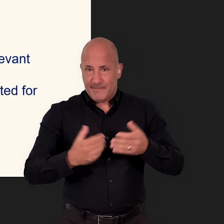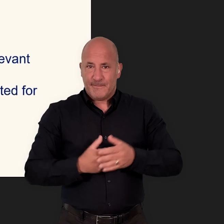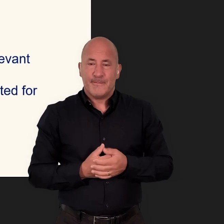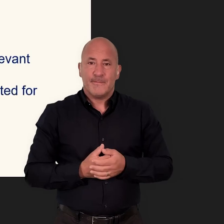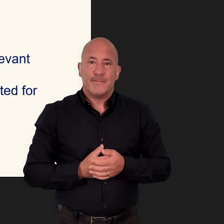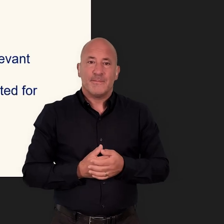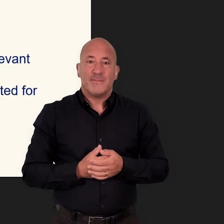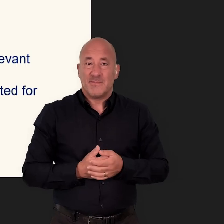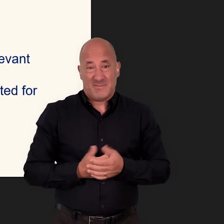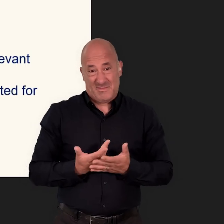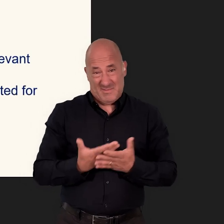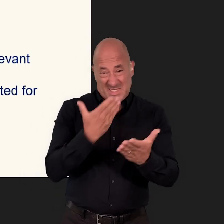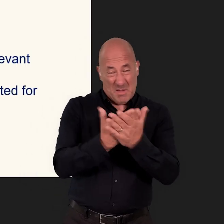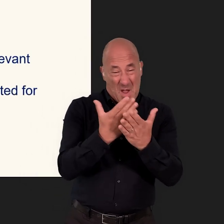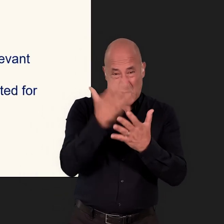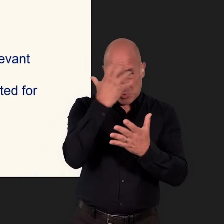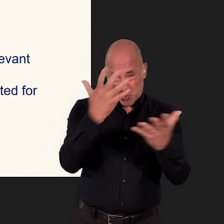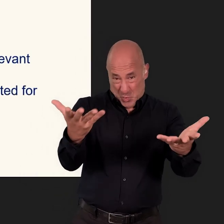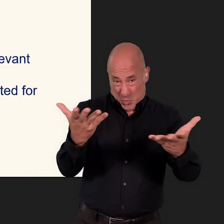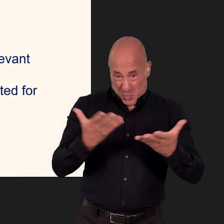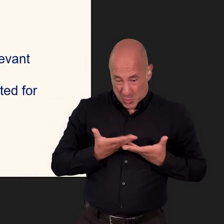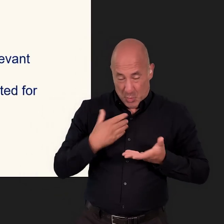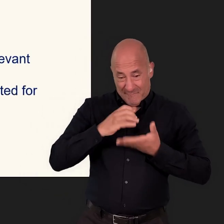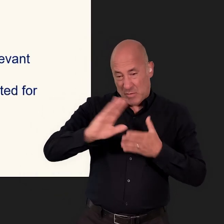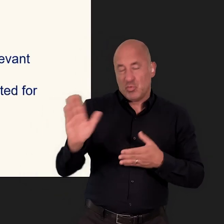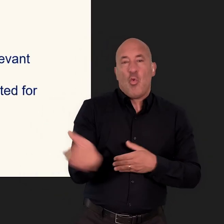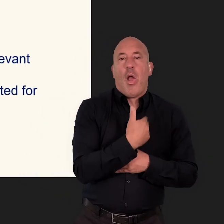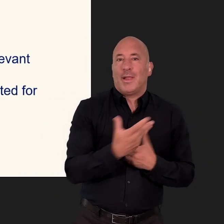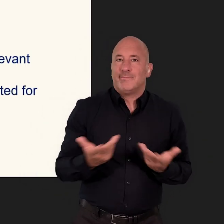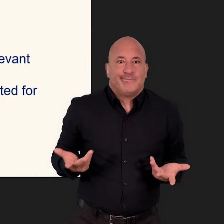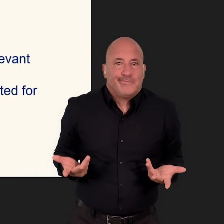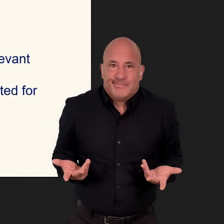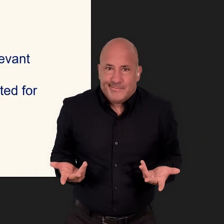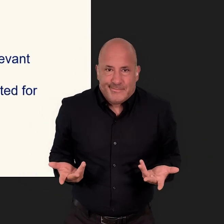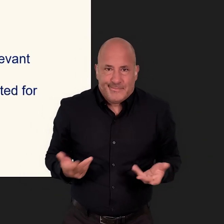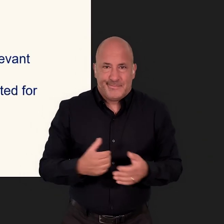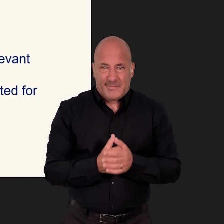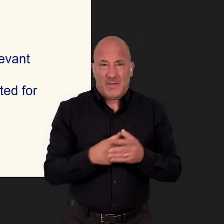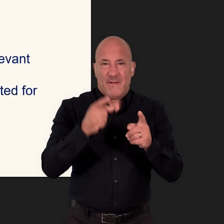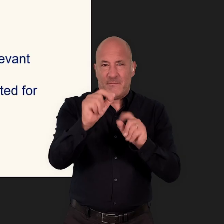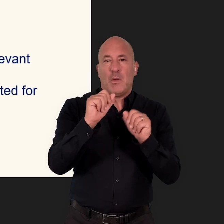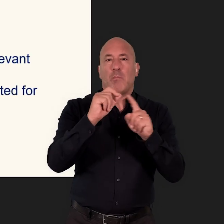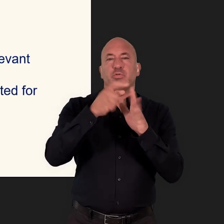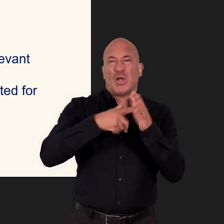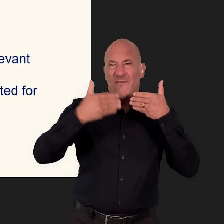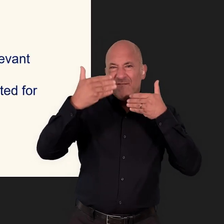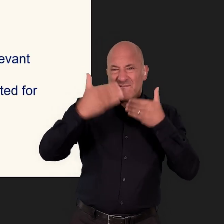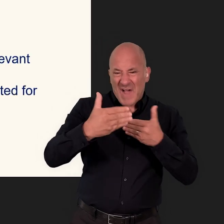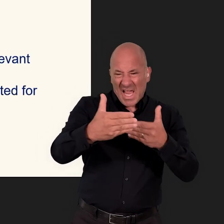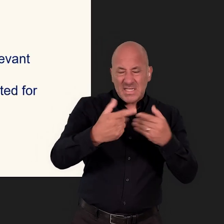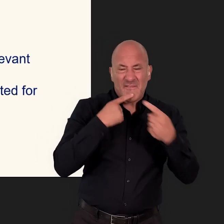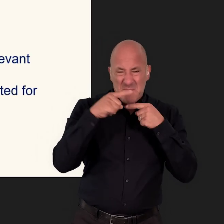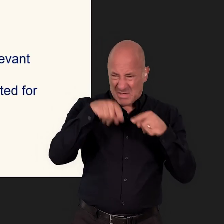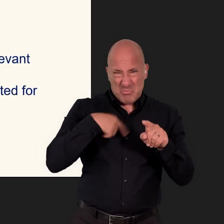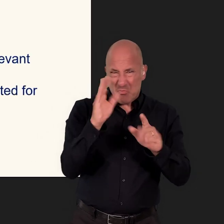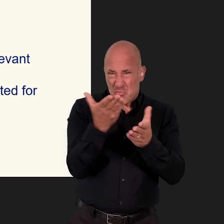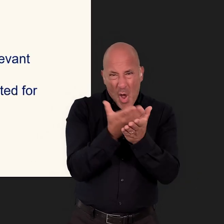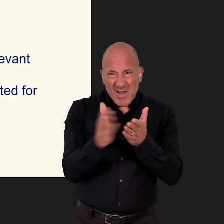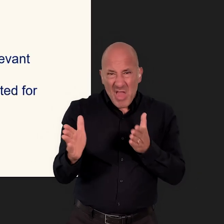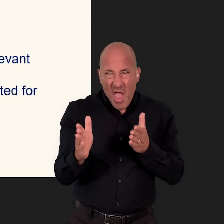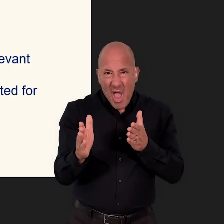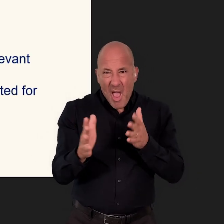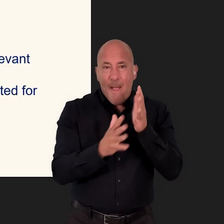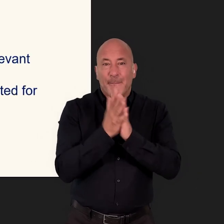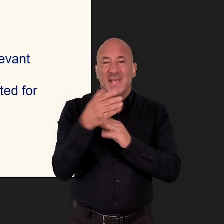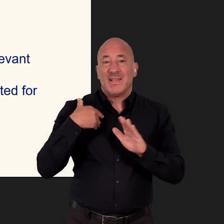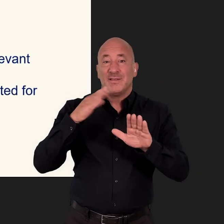project. Demand will be greater than we are able to fund. If the project phasing information isn't clear, then if